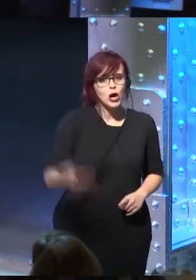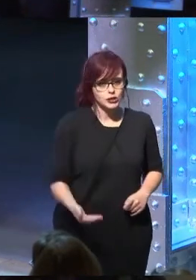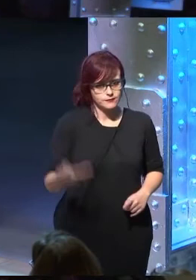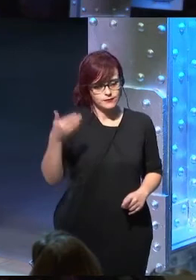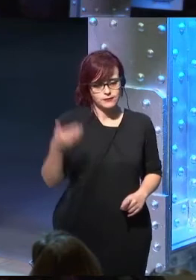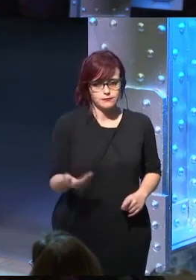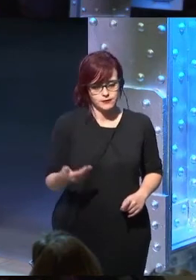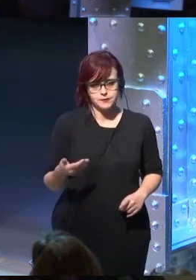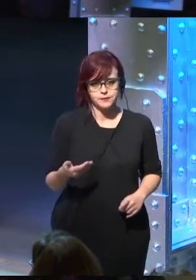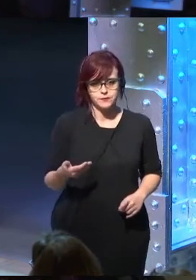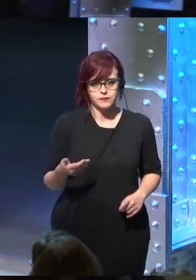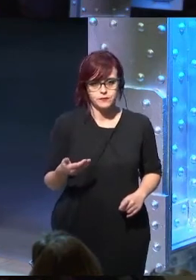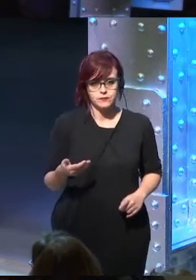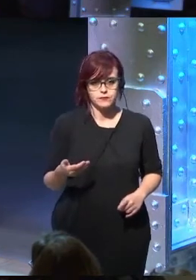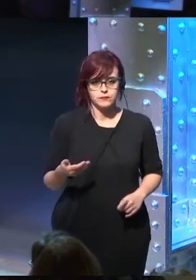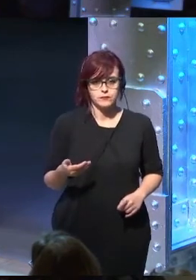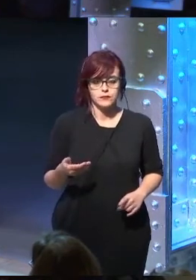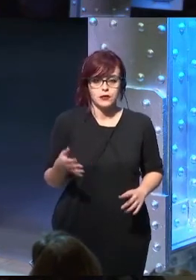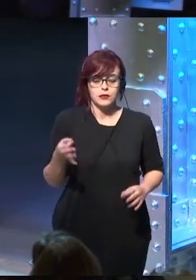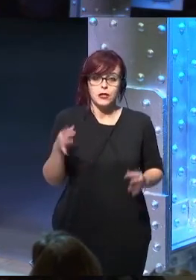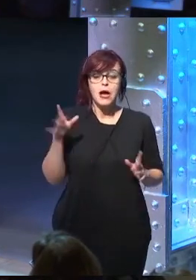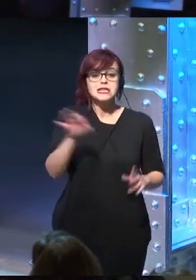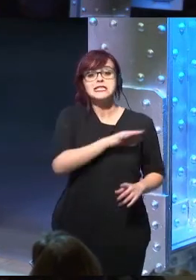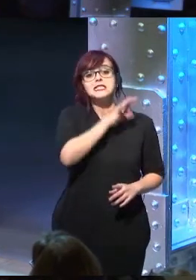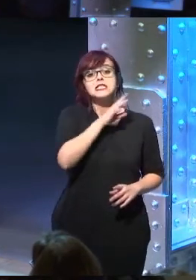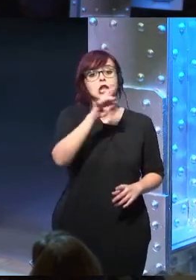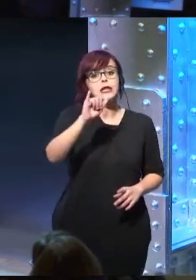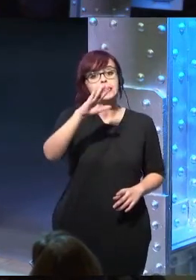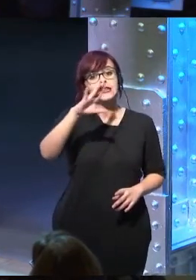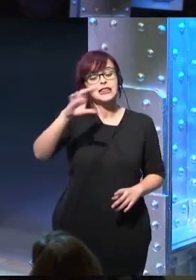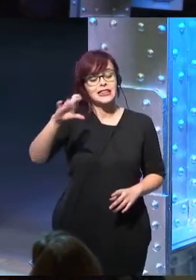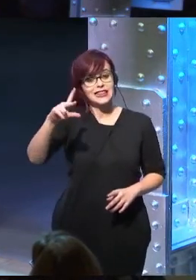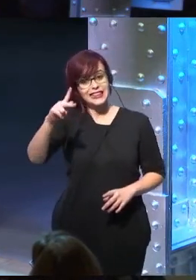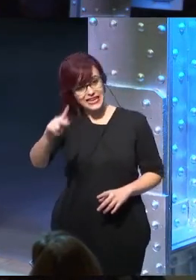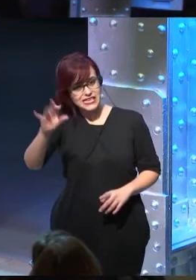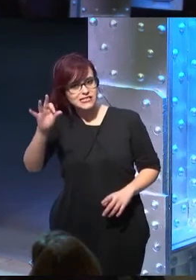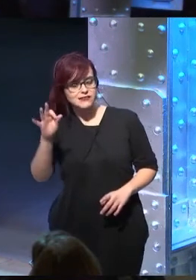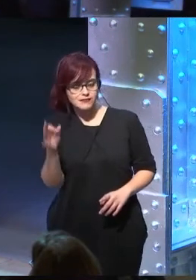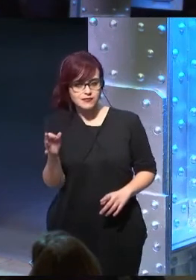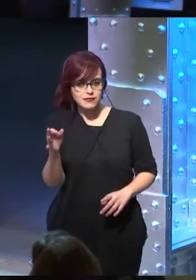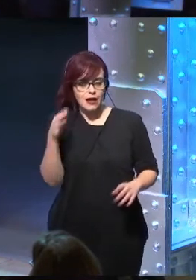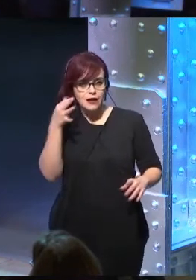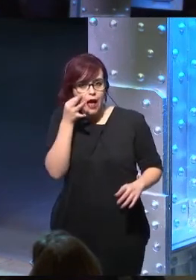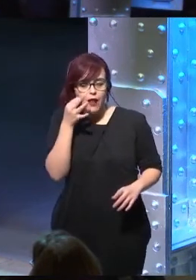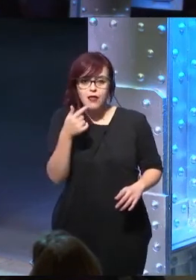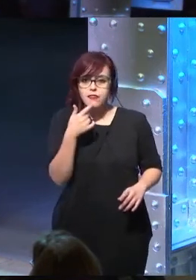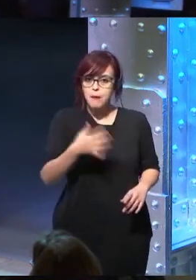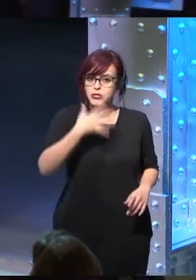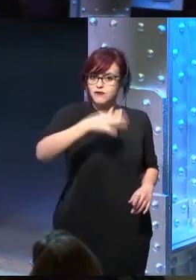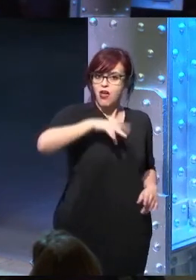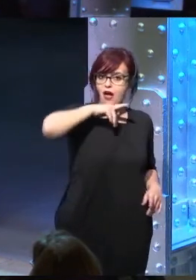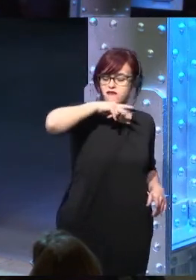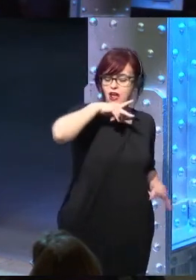unfair on Miss Triggs to deprive her of her voice. It is unfair on all of us not to